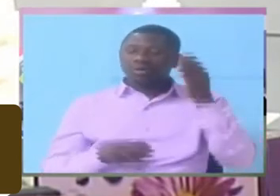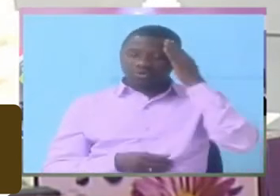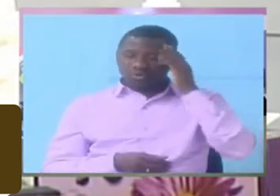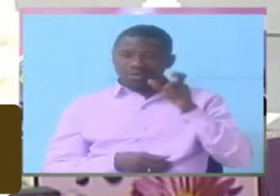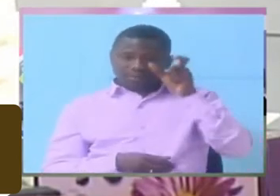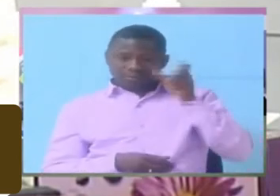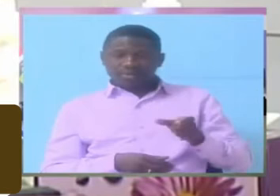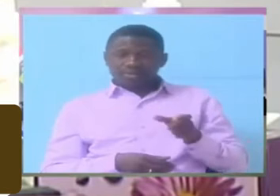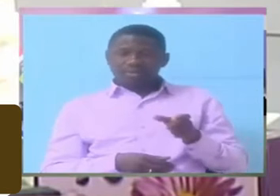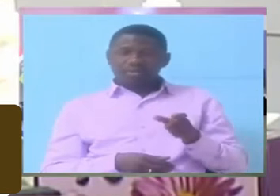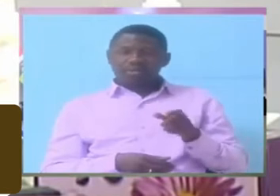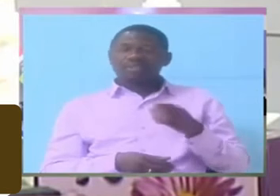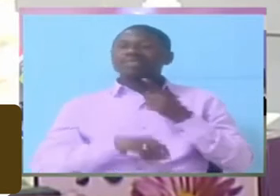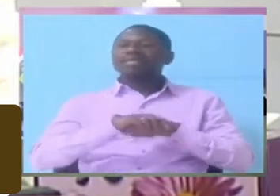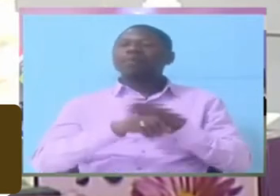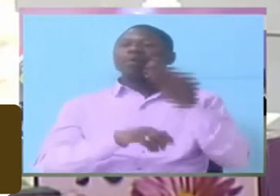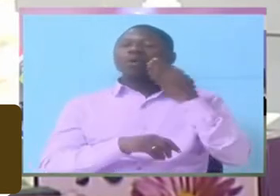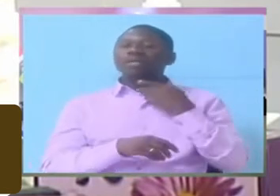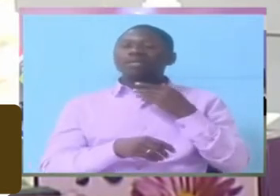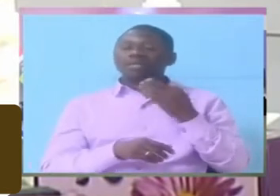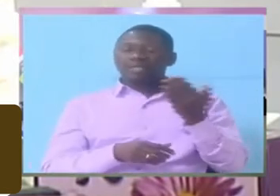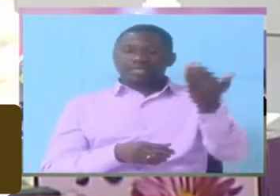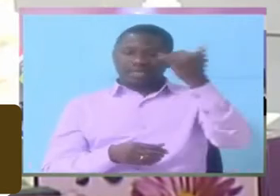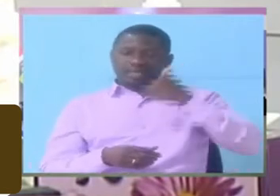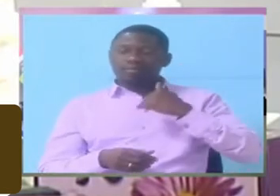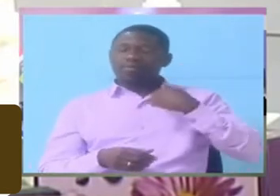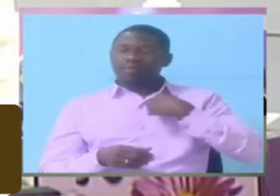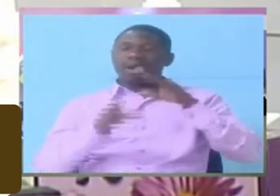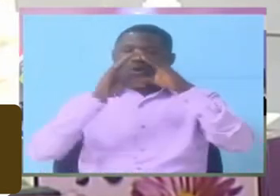when he came to my office. Who is that one?